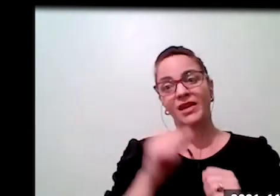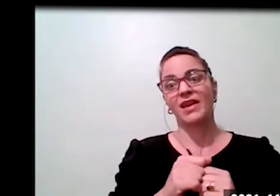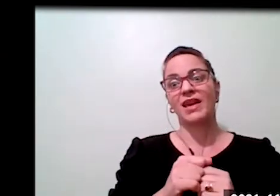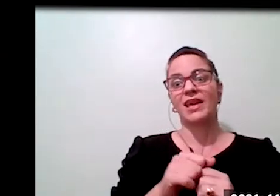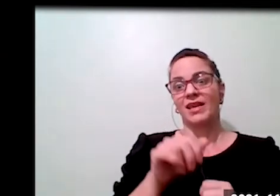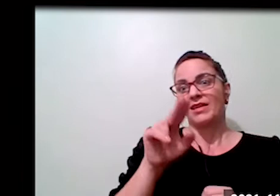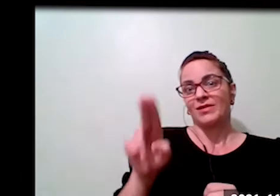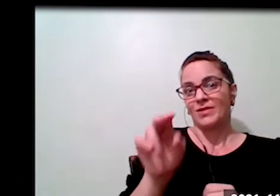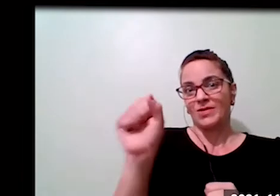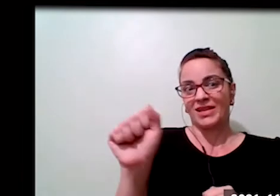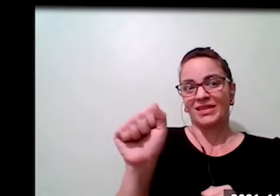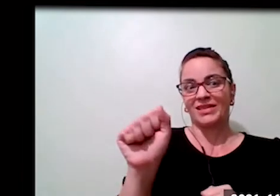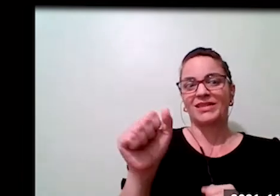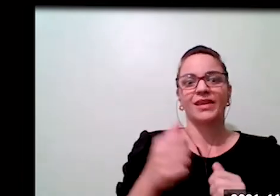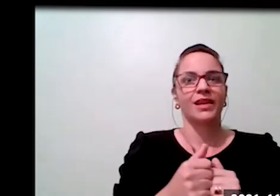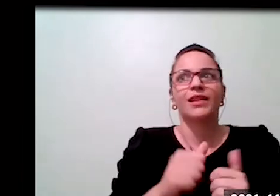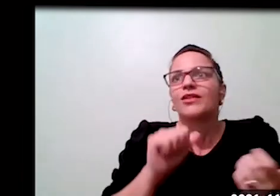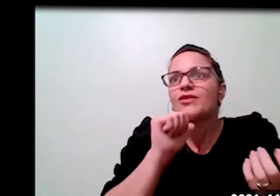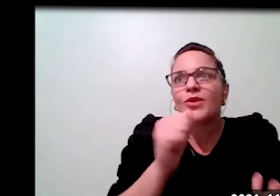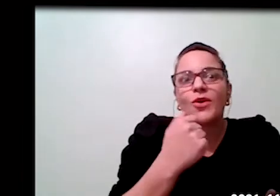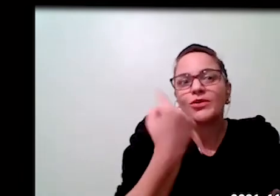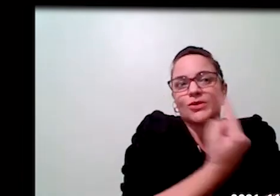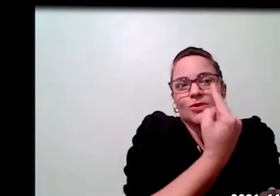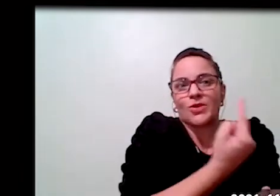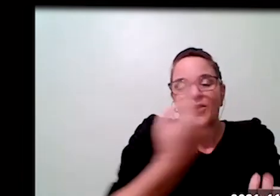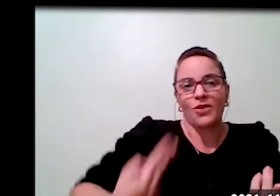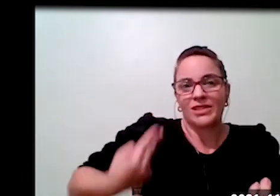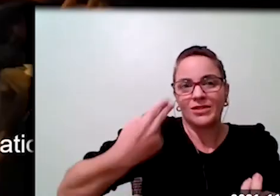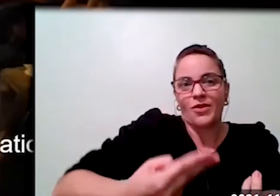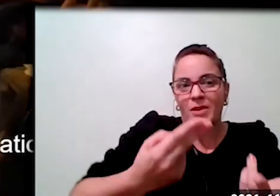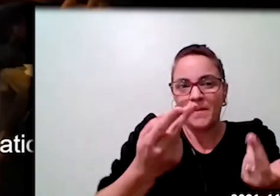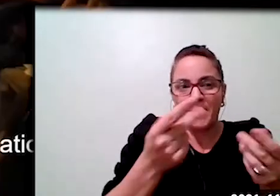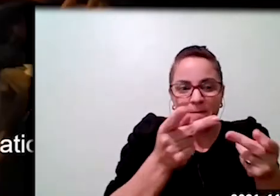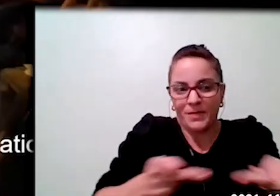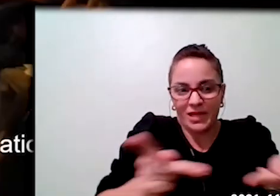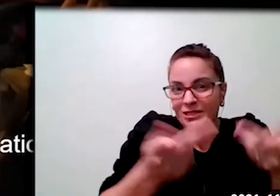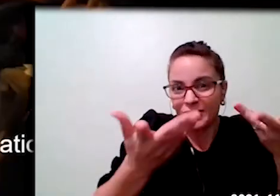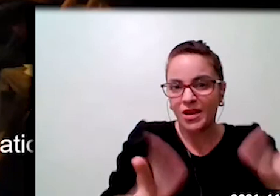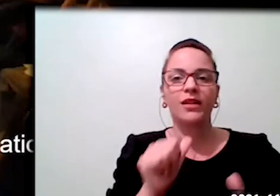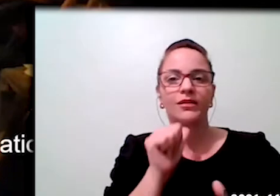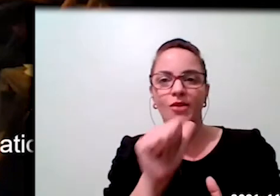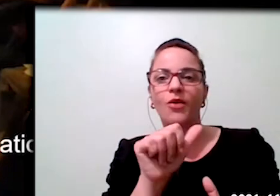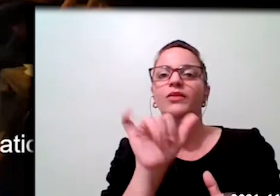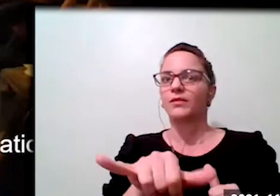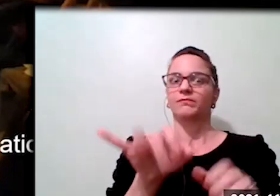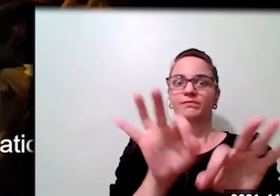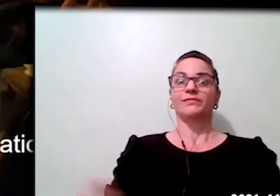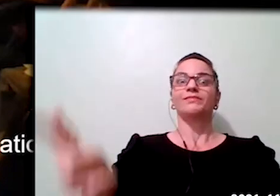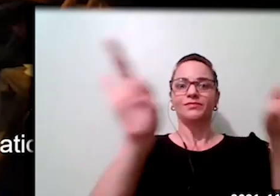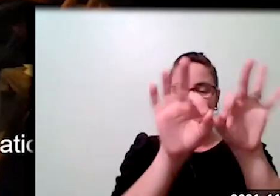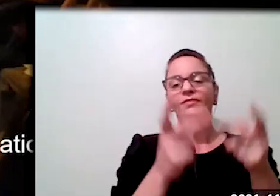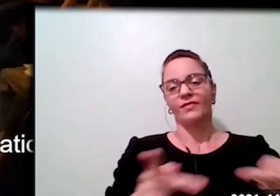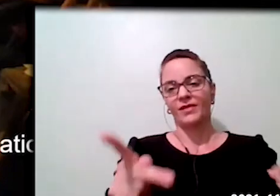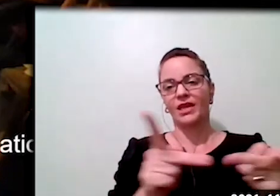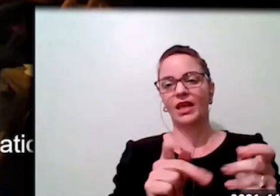fact that this is not just another historic property. This is something of a true relevance. At that